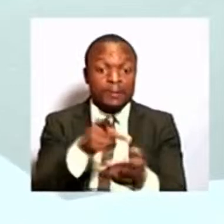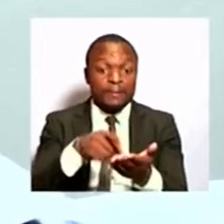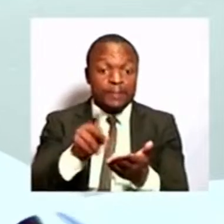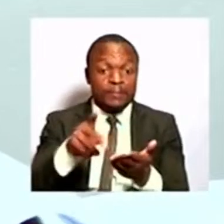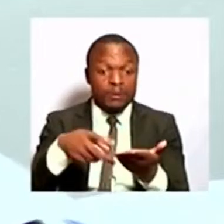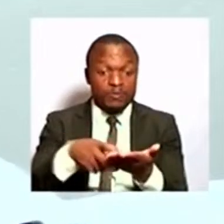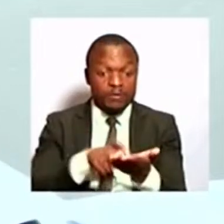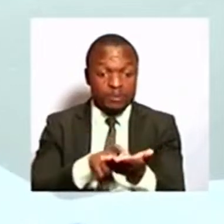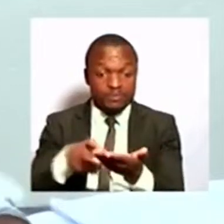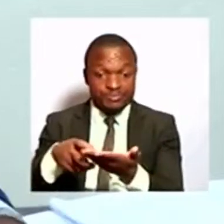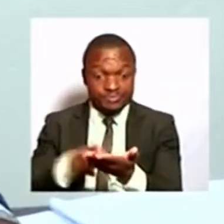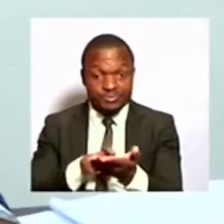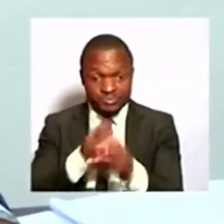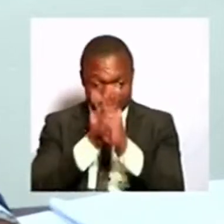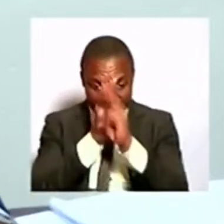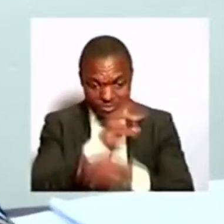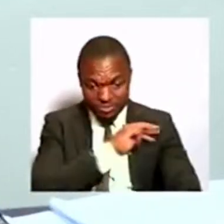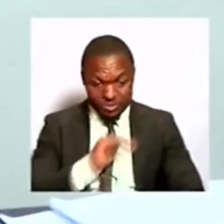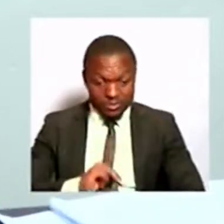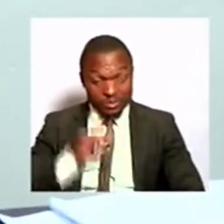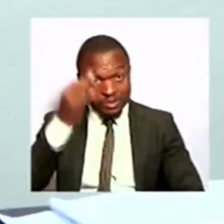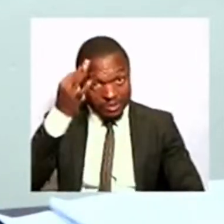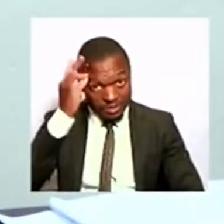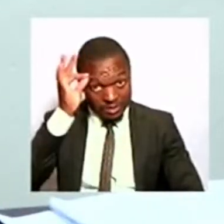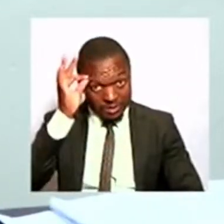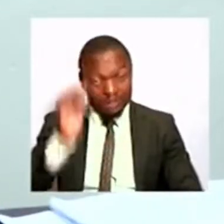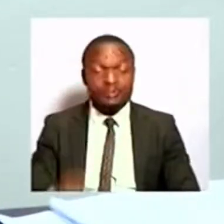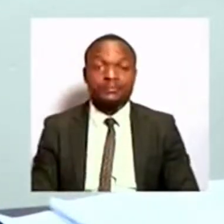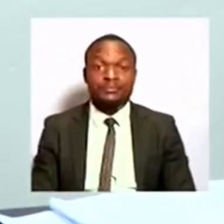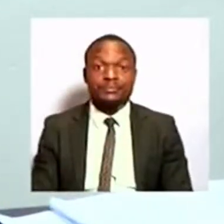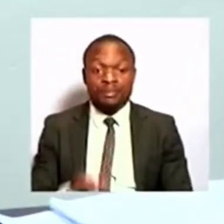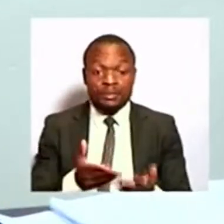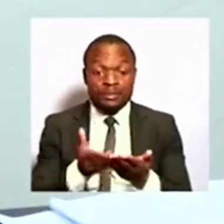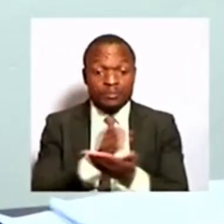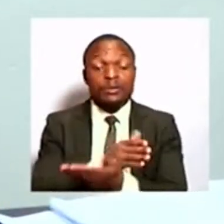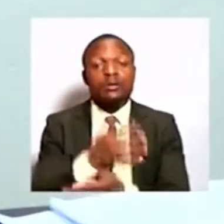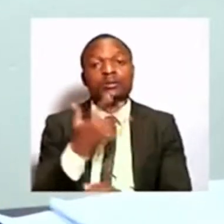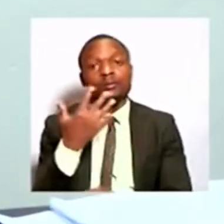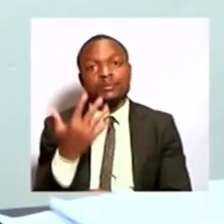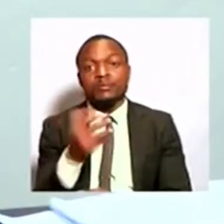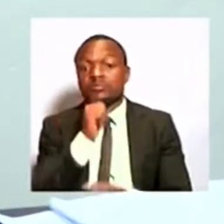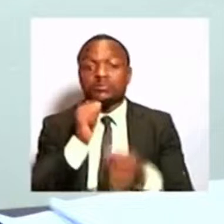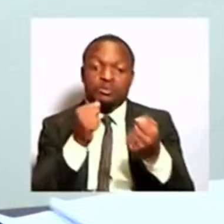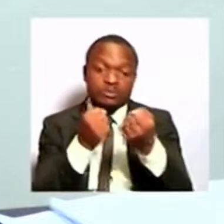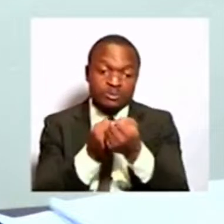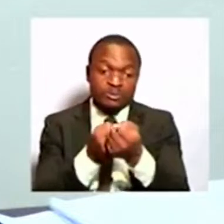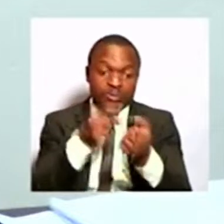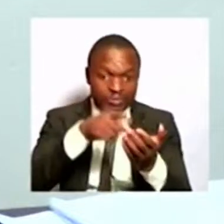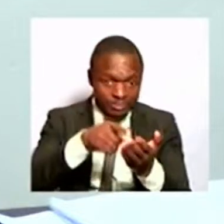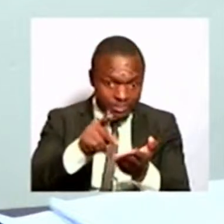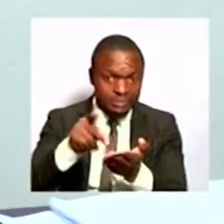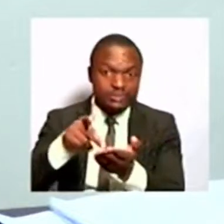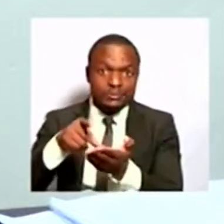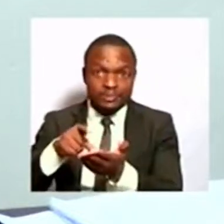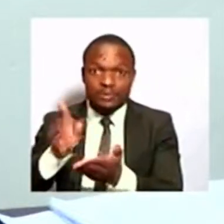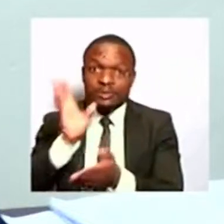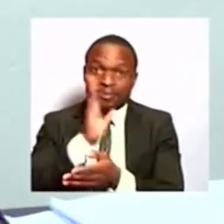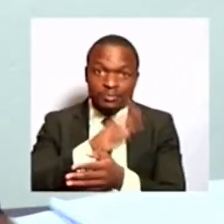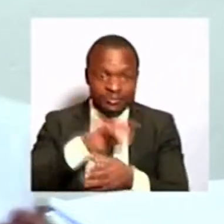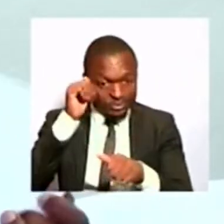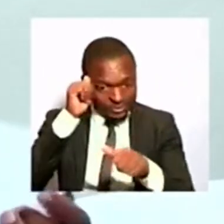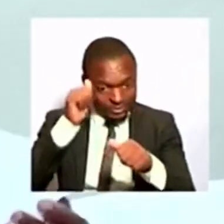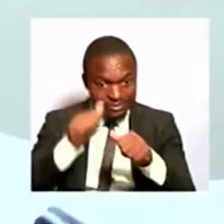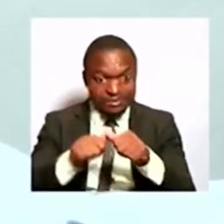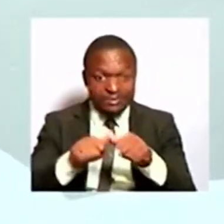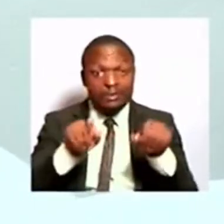vouchers. So honorable members, take note that page 5, unsupported payments, it was resolved,